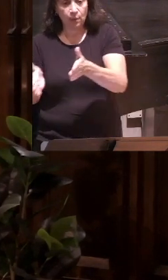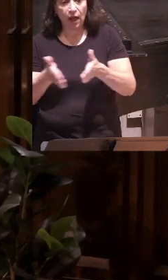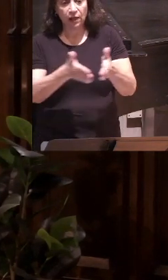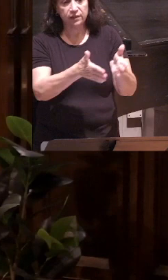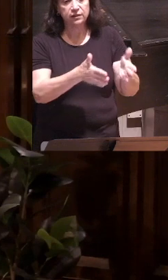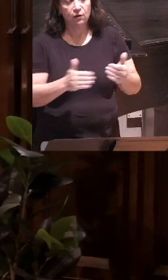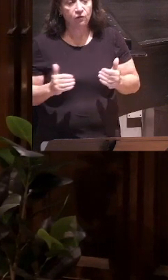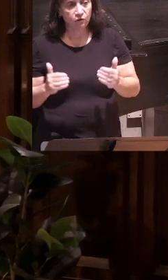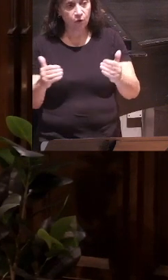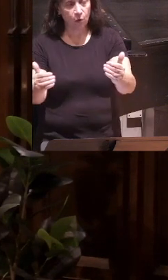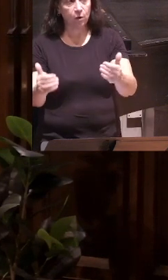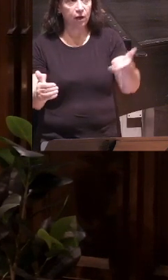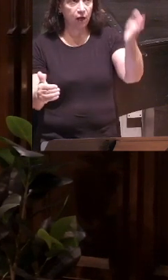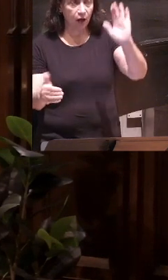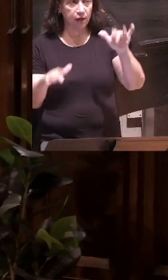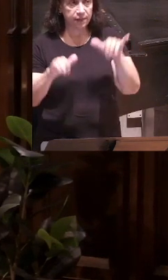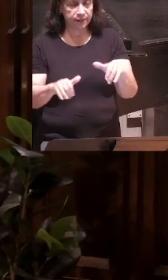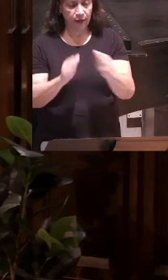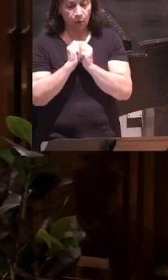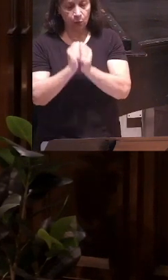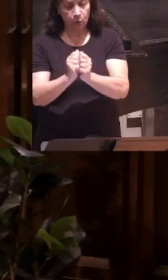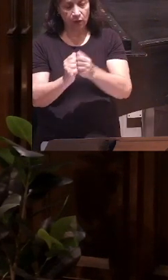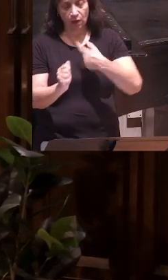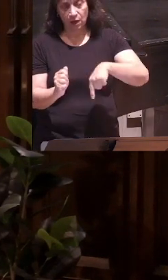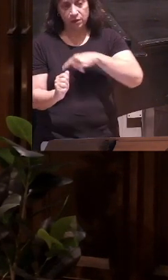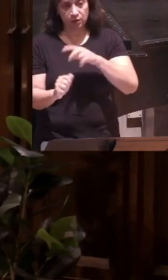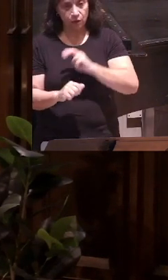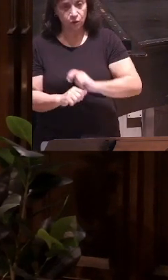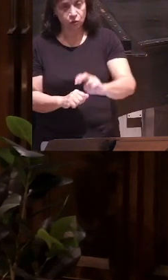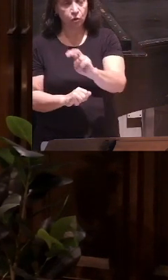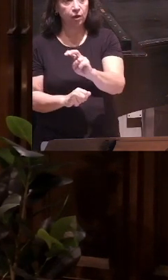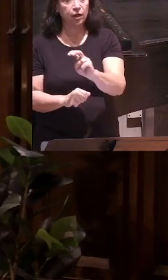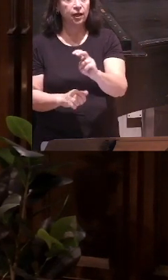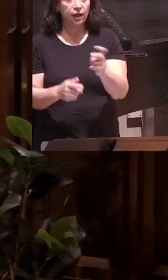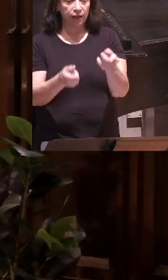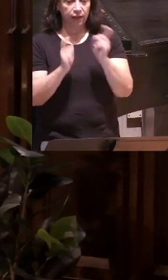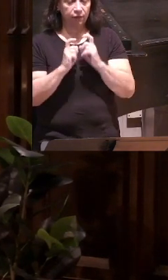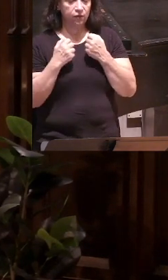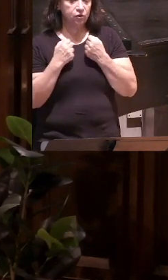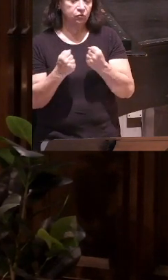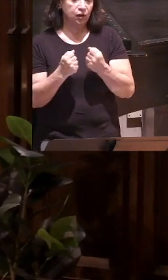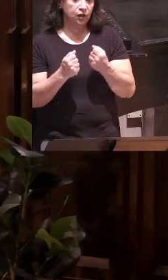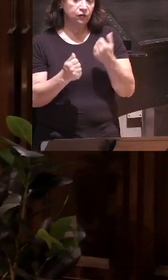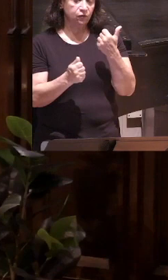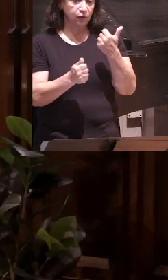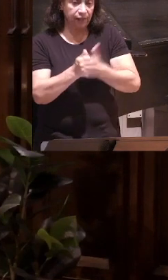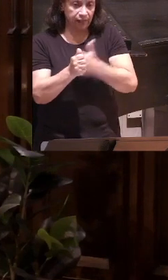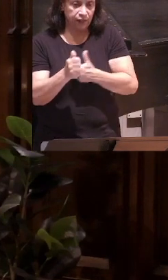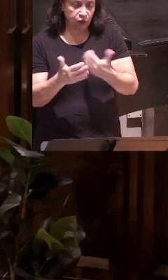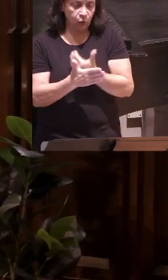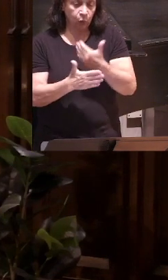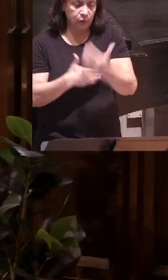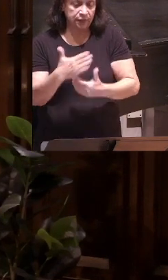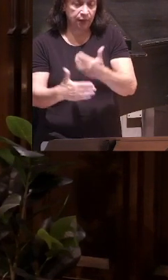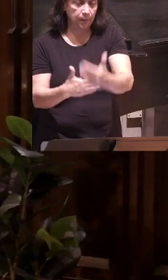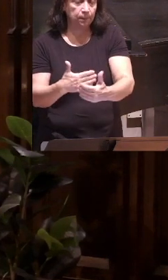forward. God, stay with us on this journey and give us strength for each new step we take.